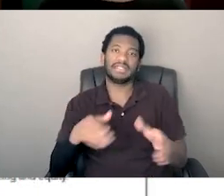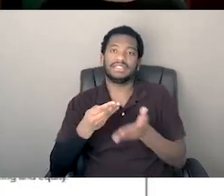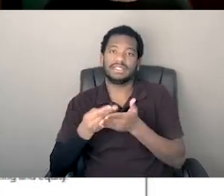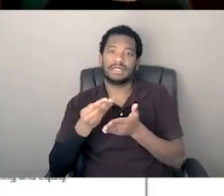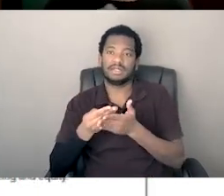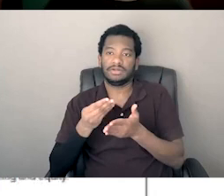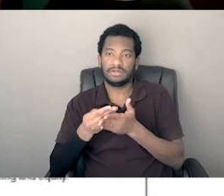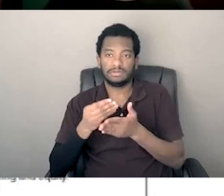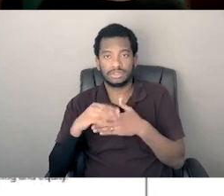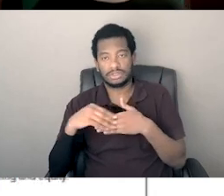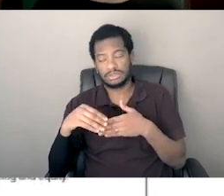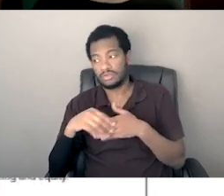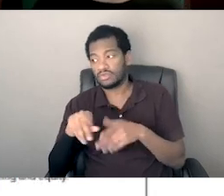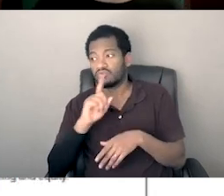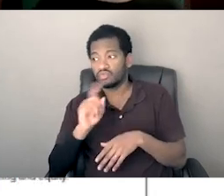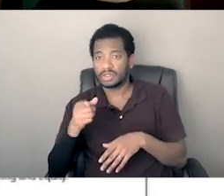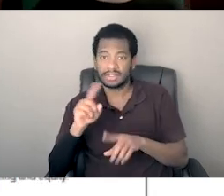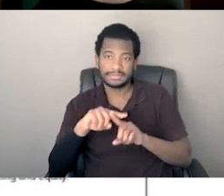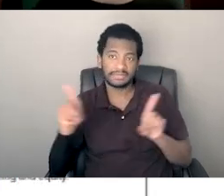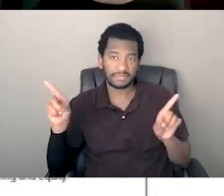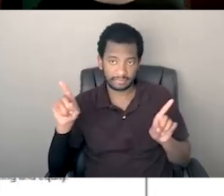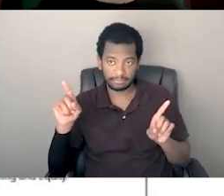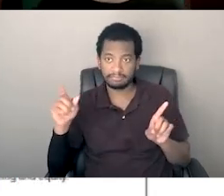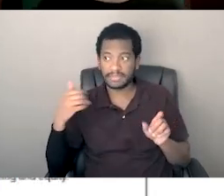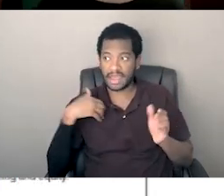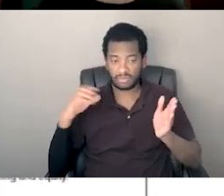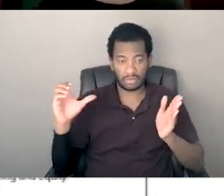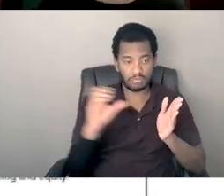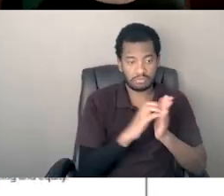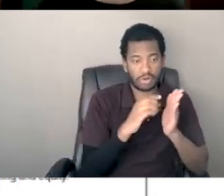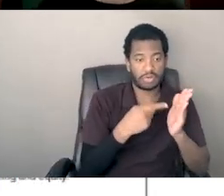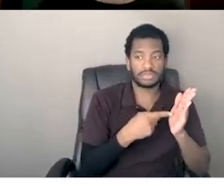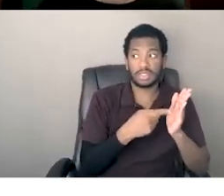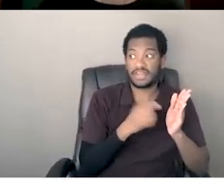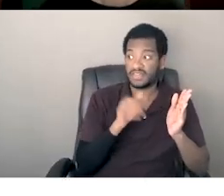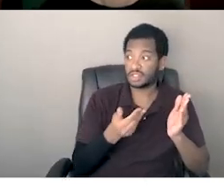is a blurb in there around how this was introduced as a new way of doing things, as an example.